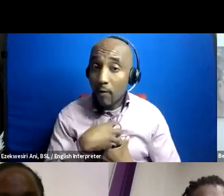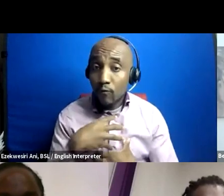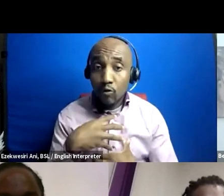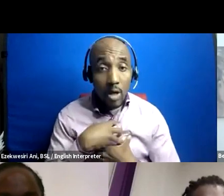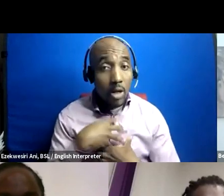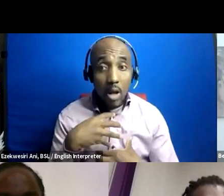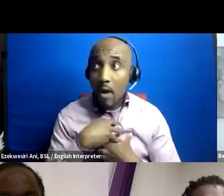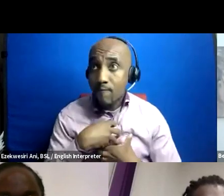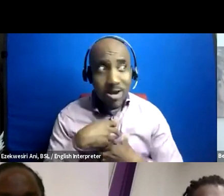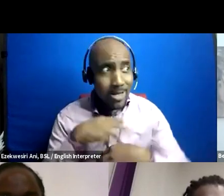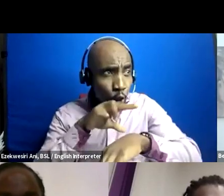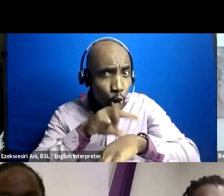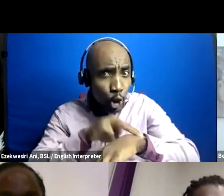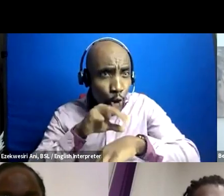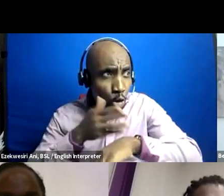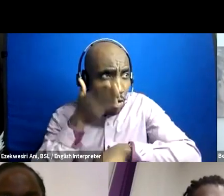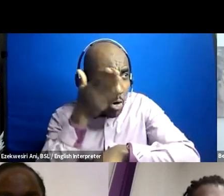to go and see a doctor,